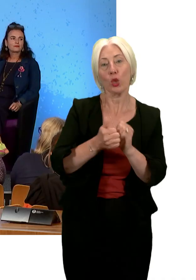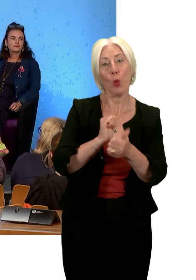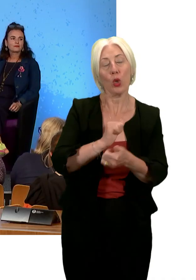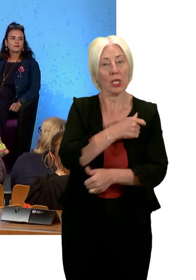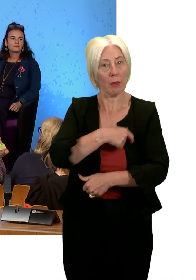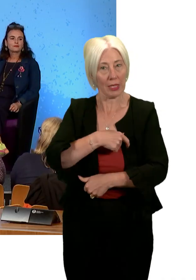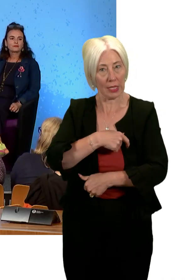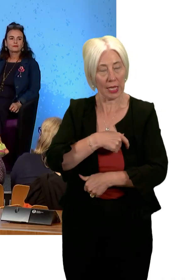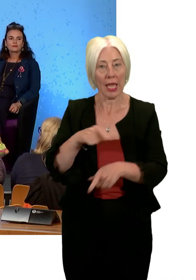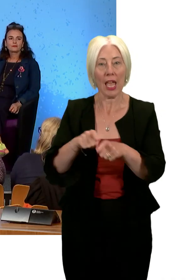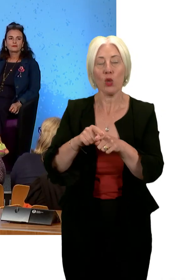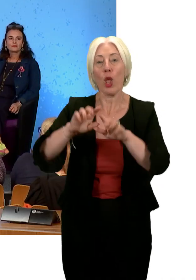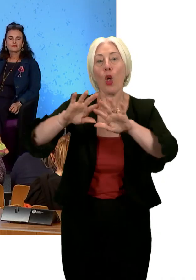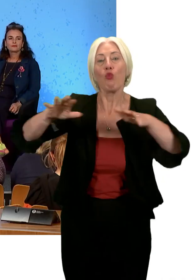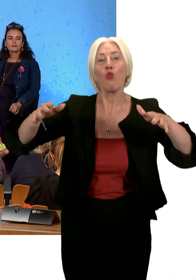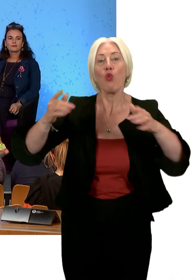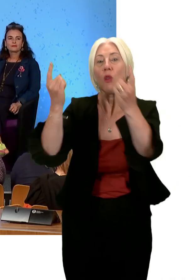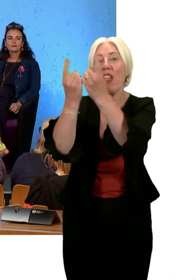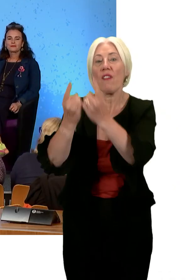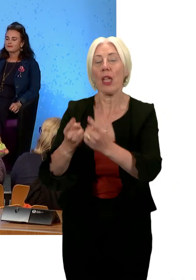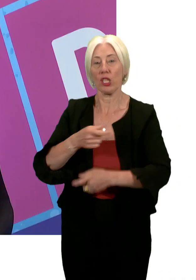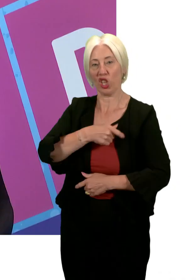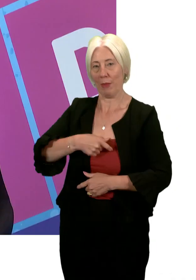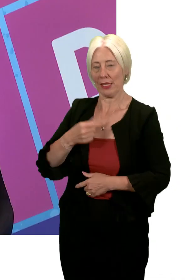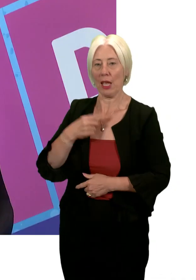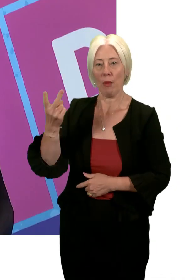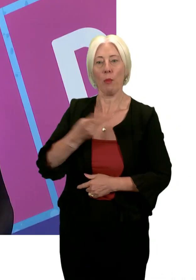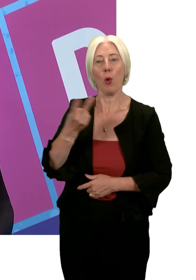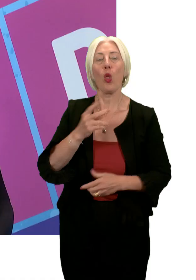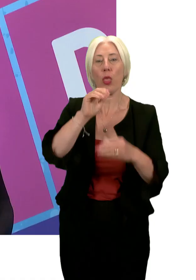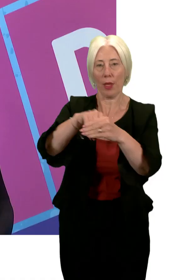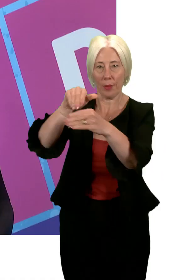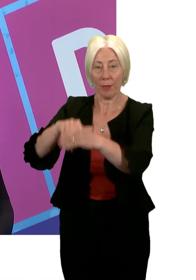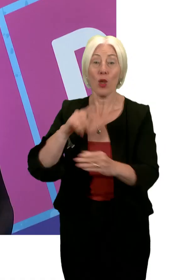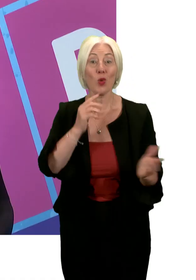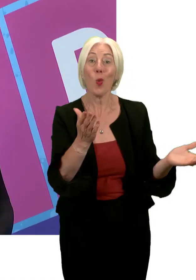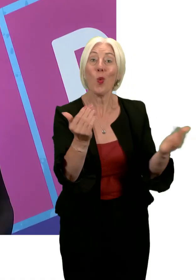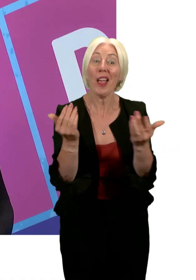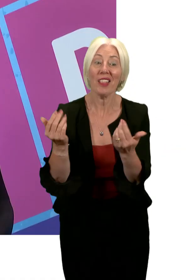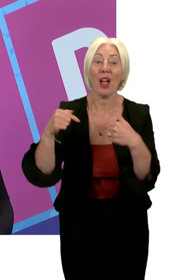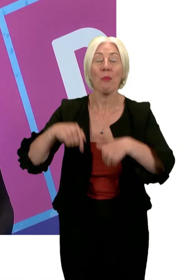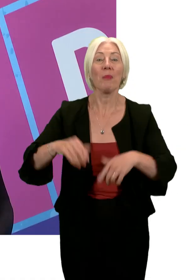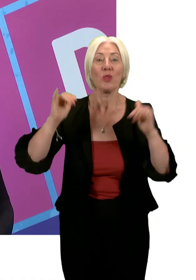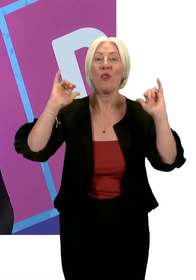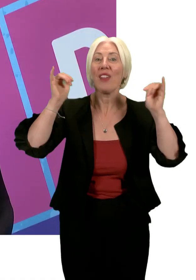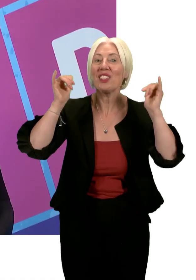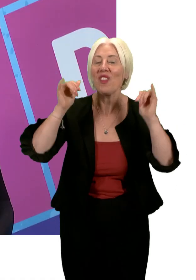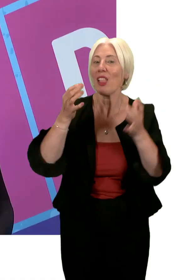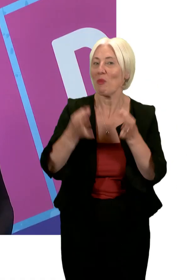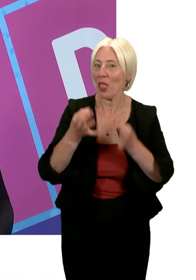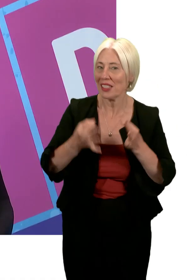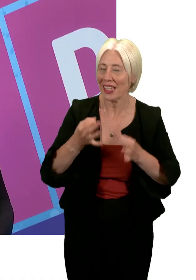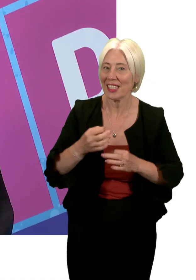of the Rural Affairs Committee as well. And I want to welcome you all to the Festival of